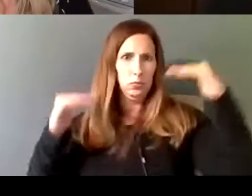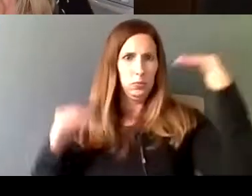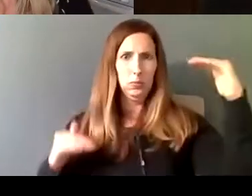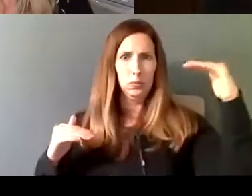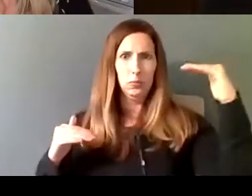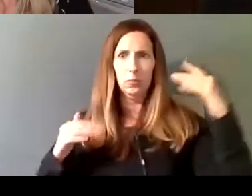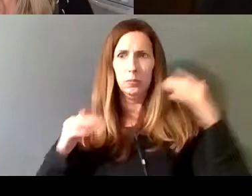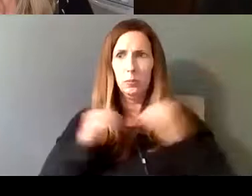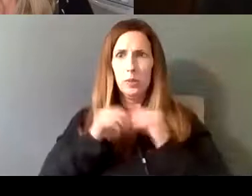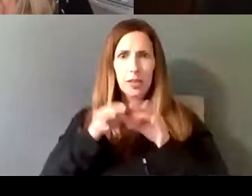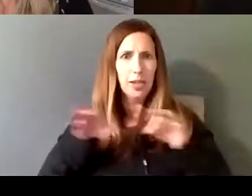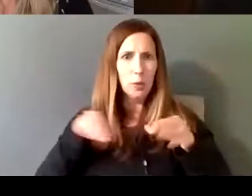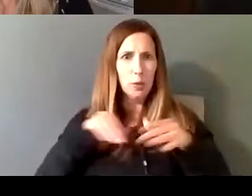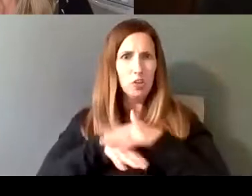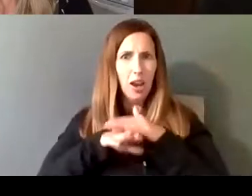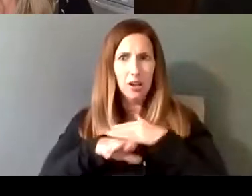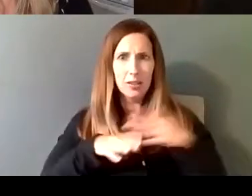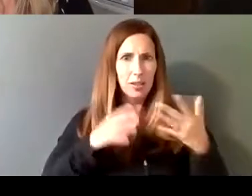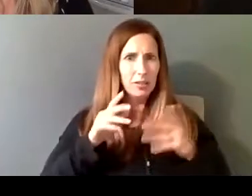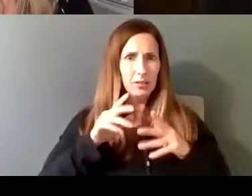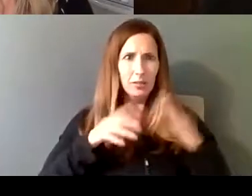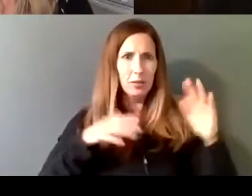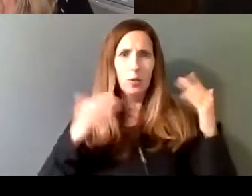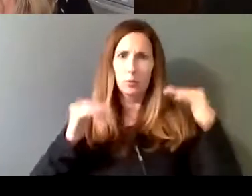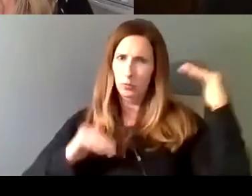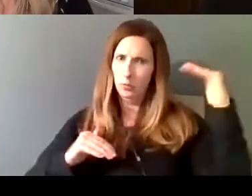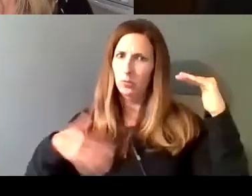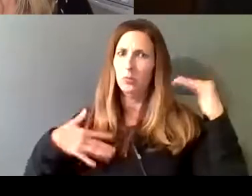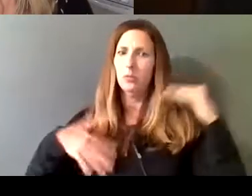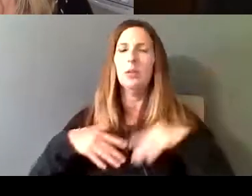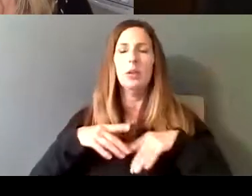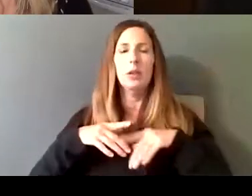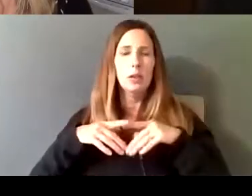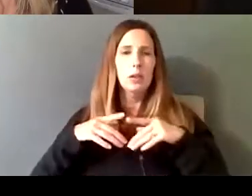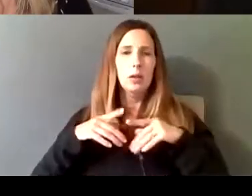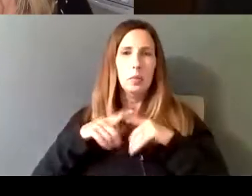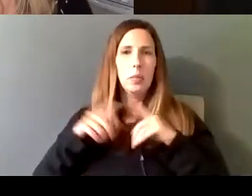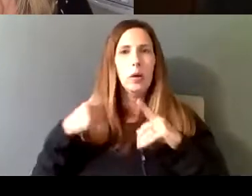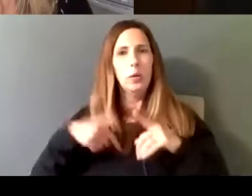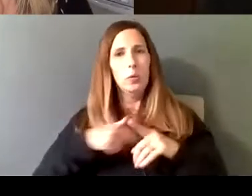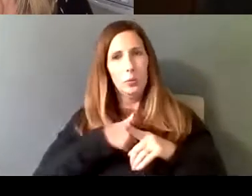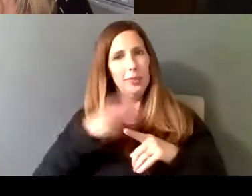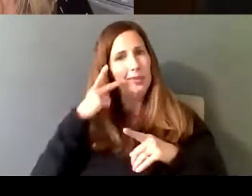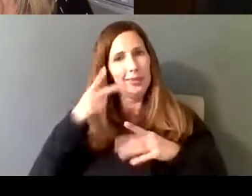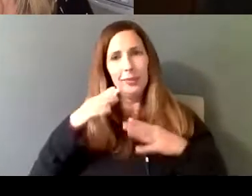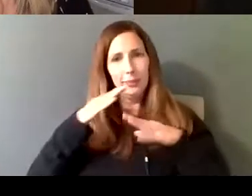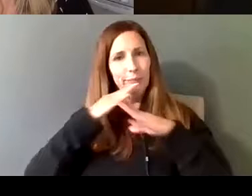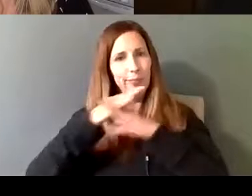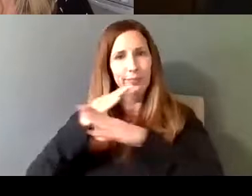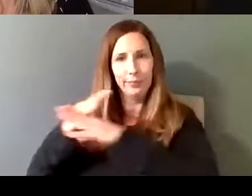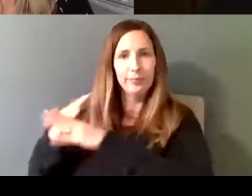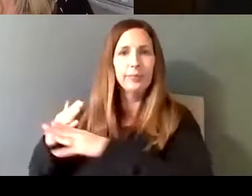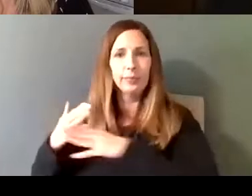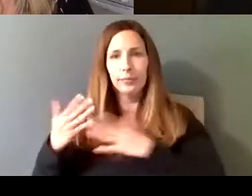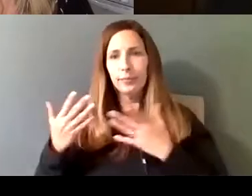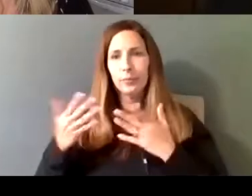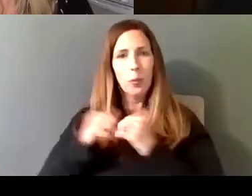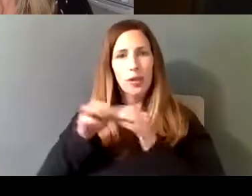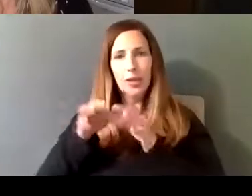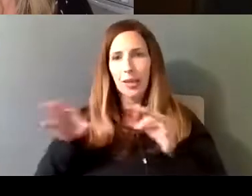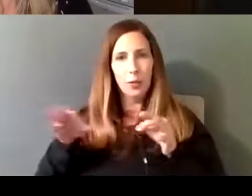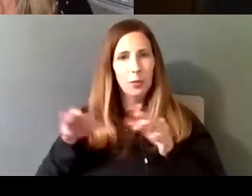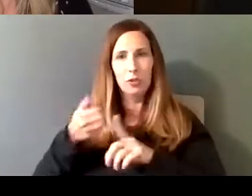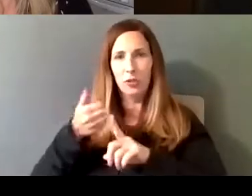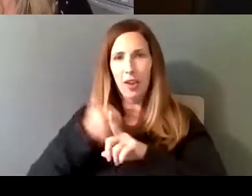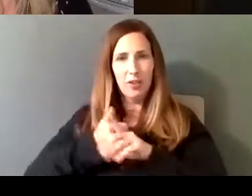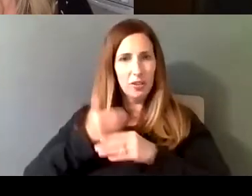terms of language access. So this was a big move for us. But yeah, again, we encounter these sort of barriers in language at every step of